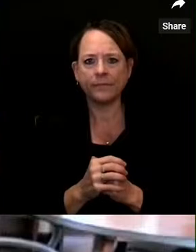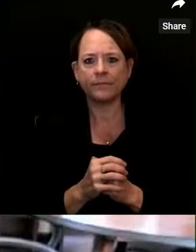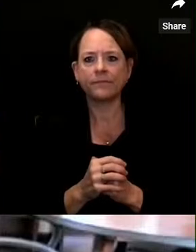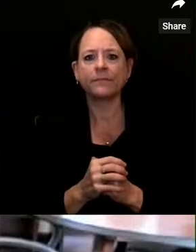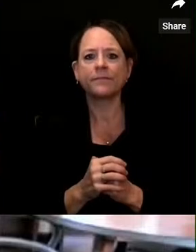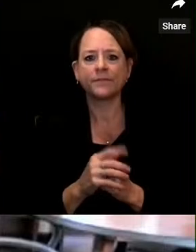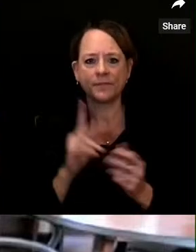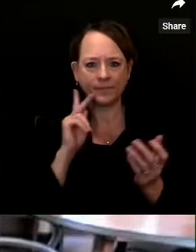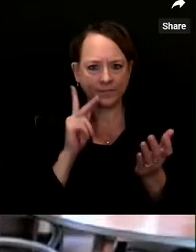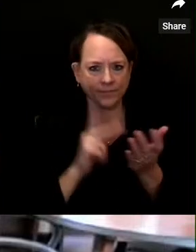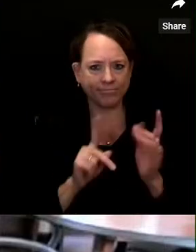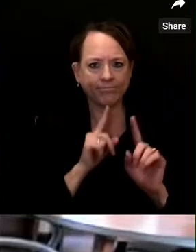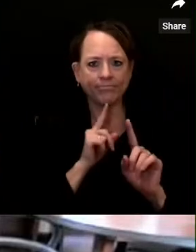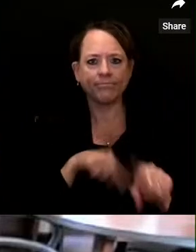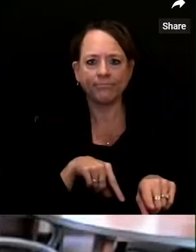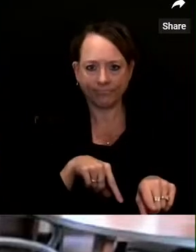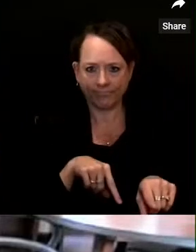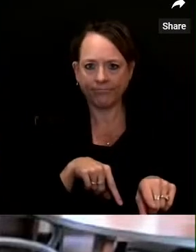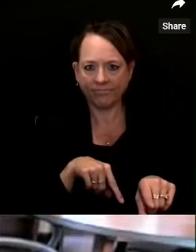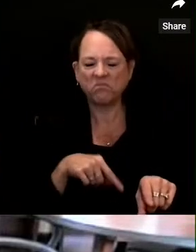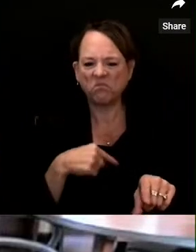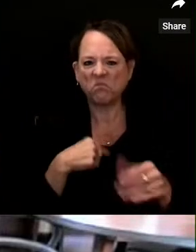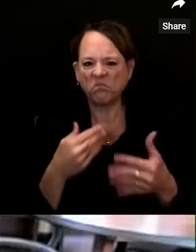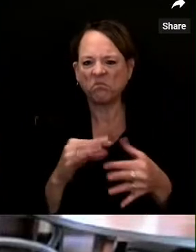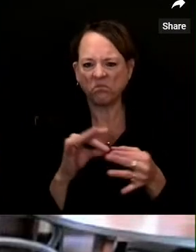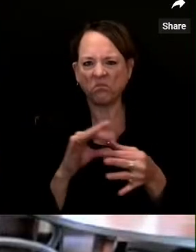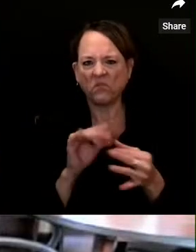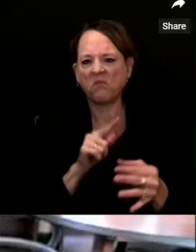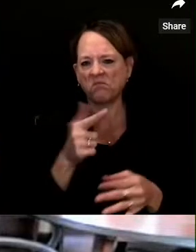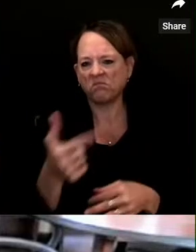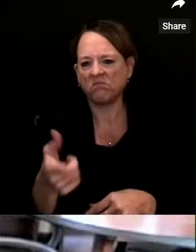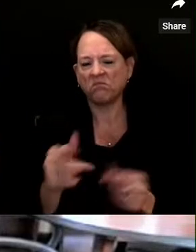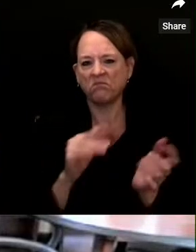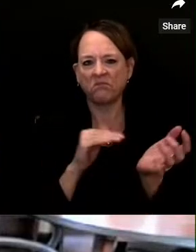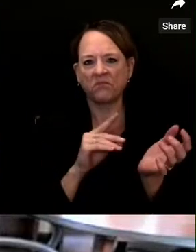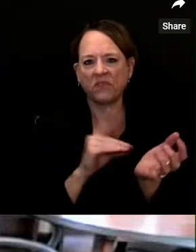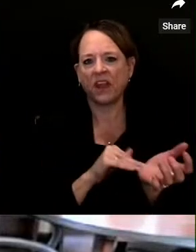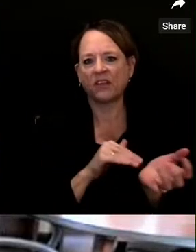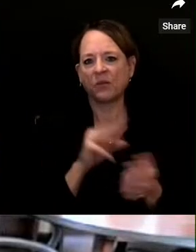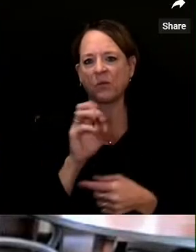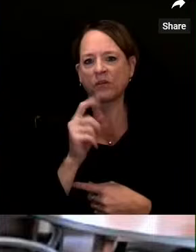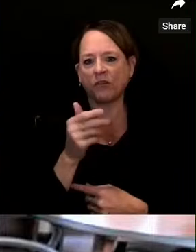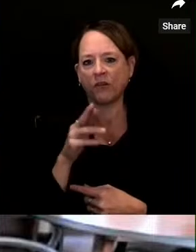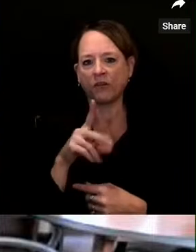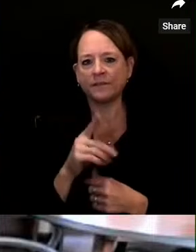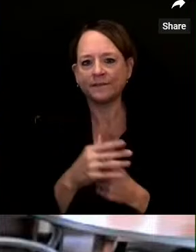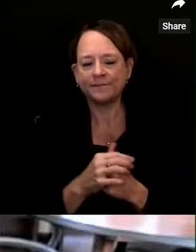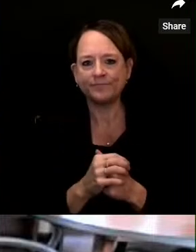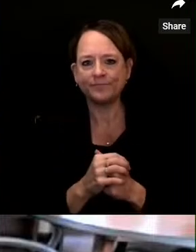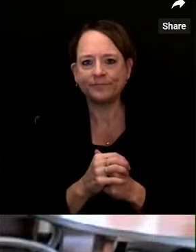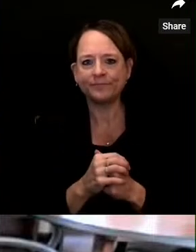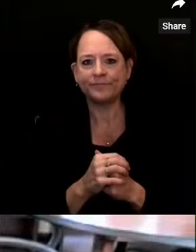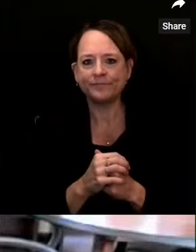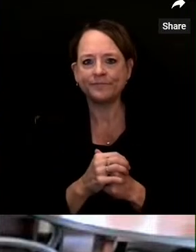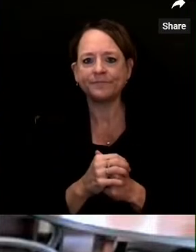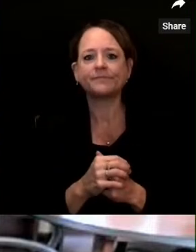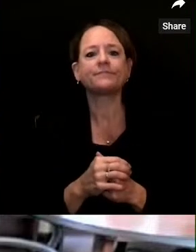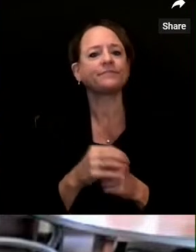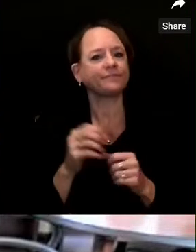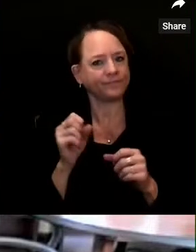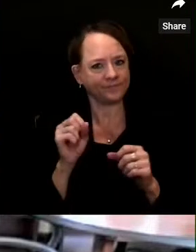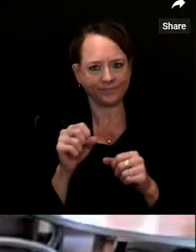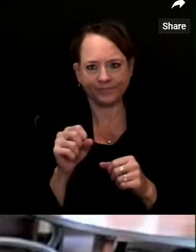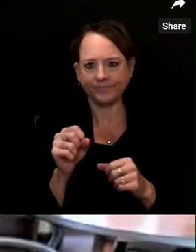it off to Dr. Westergaard as well. I heard those same reports. I think what we'd have to say, looking at the